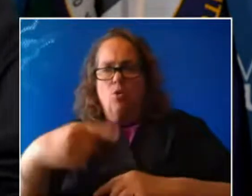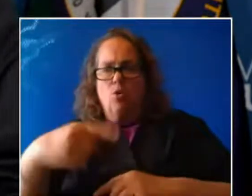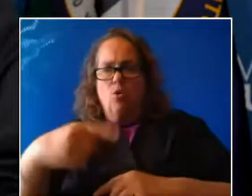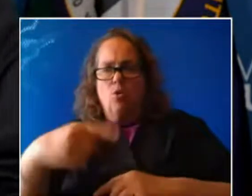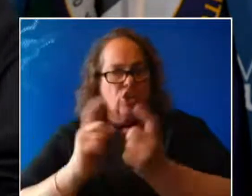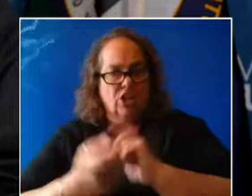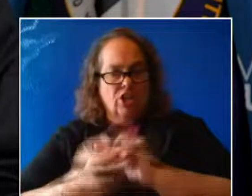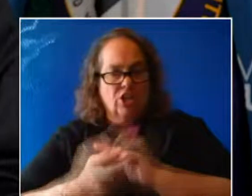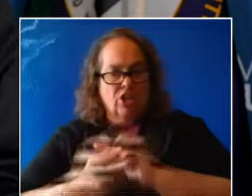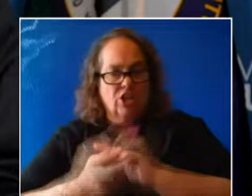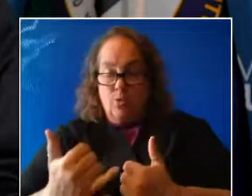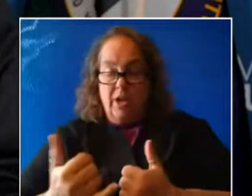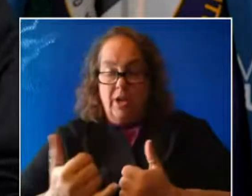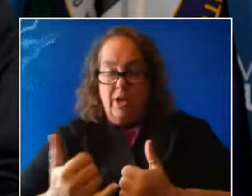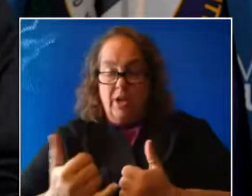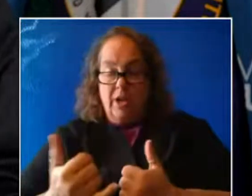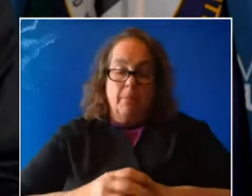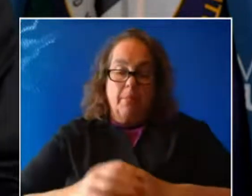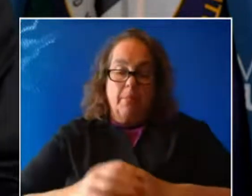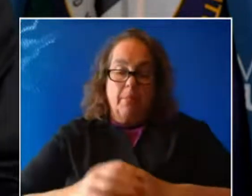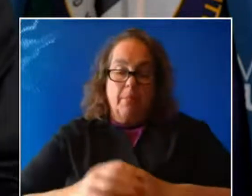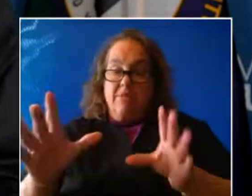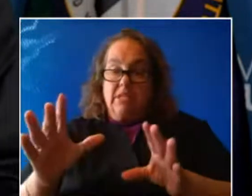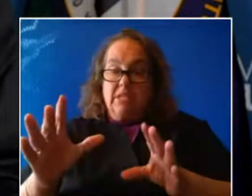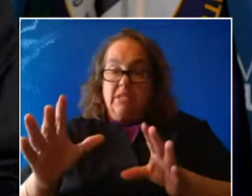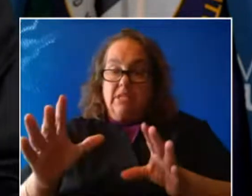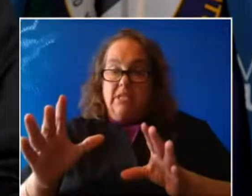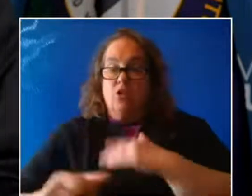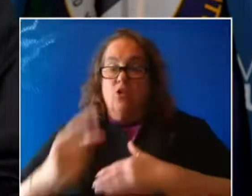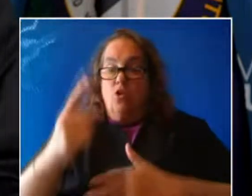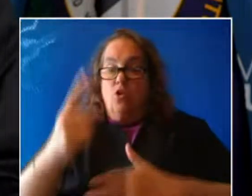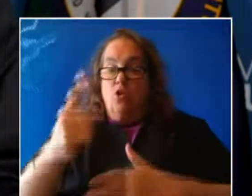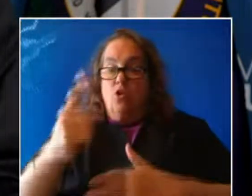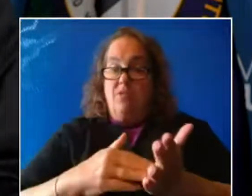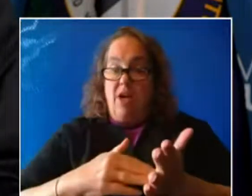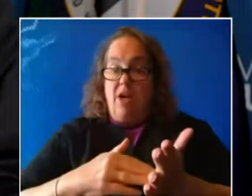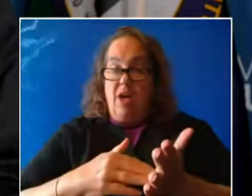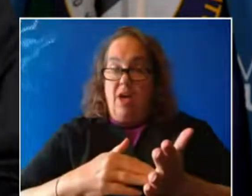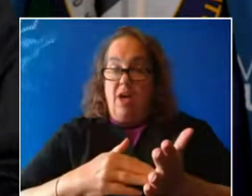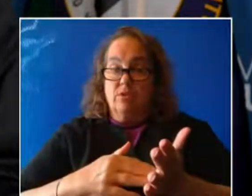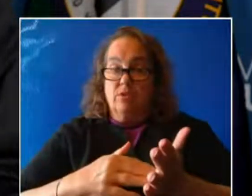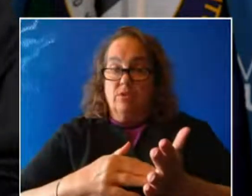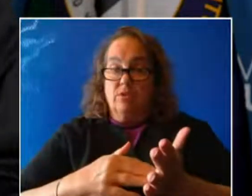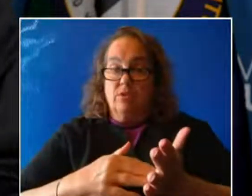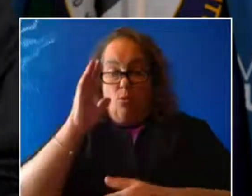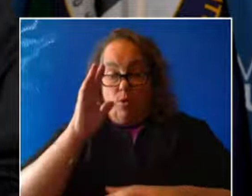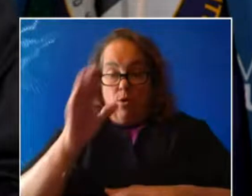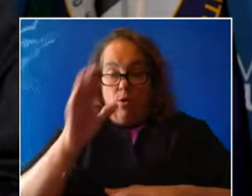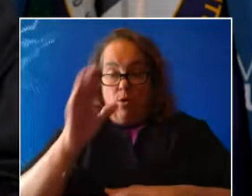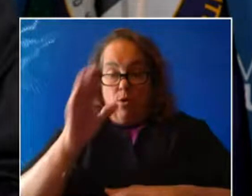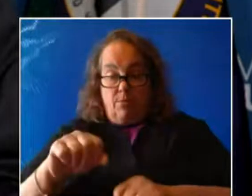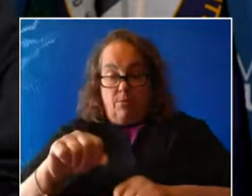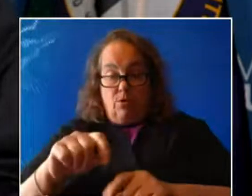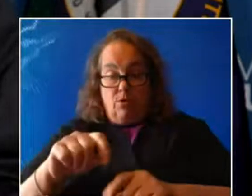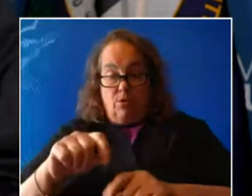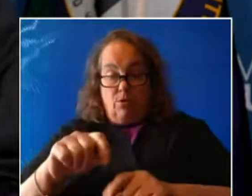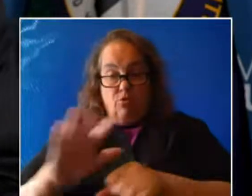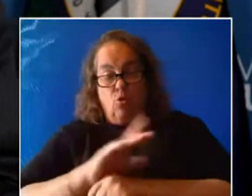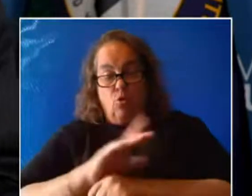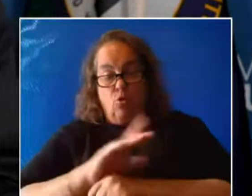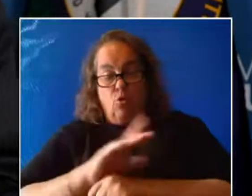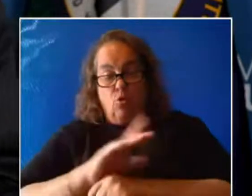Obviously, under 1,000, we would be able to fully lift. That we'd still have masking in place when we